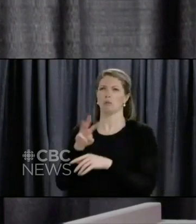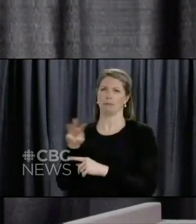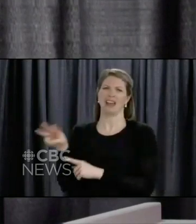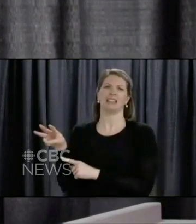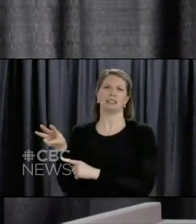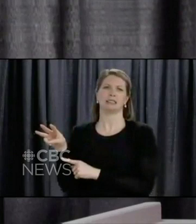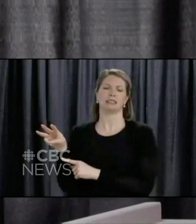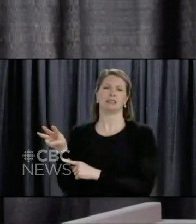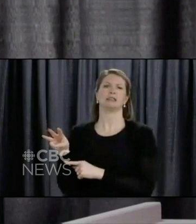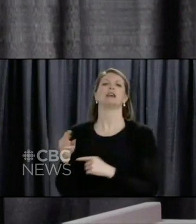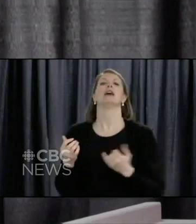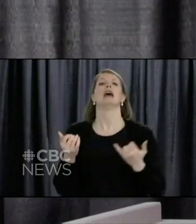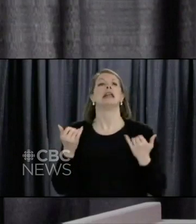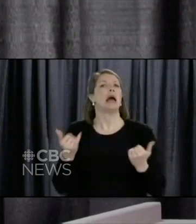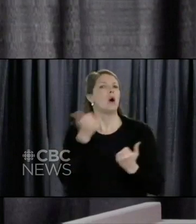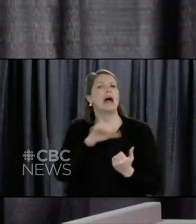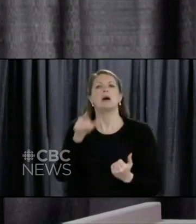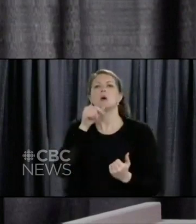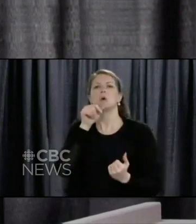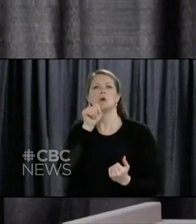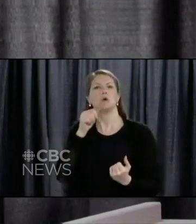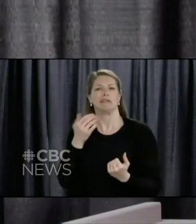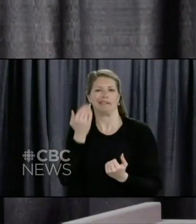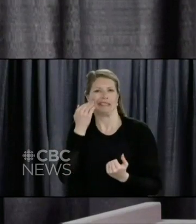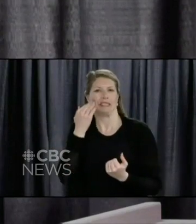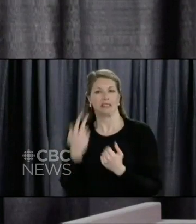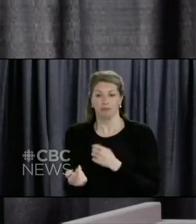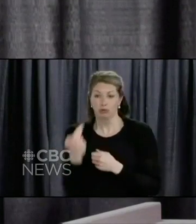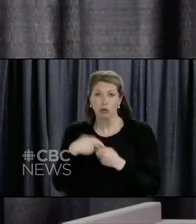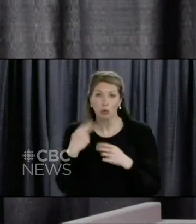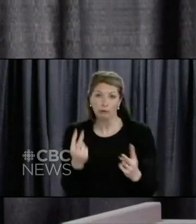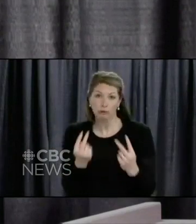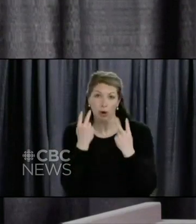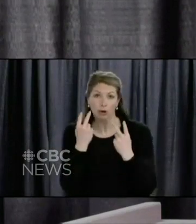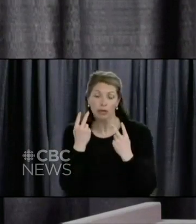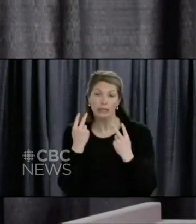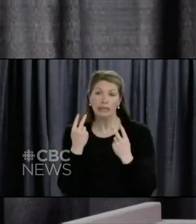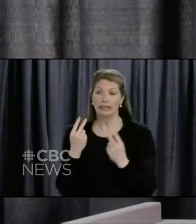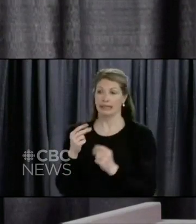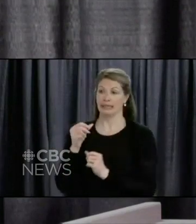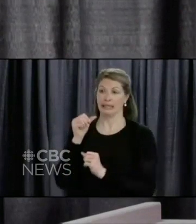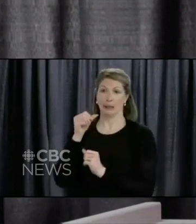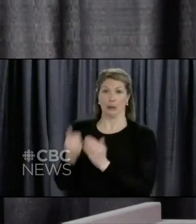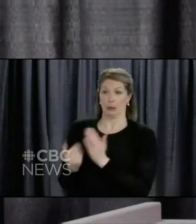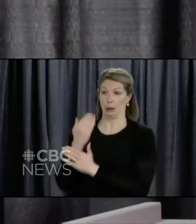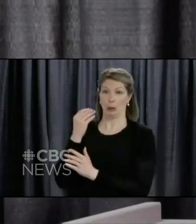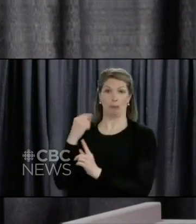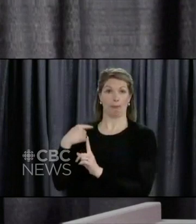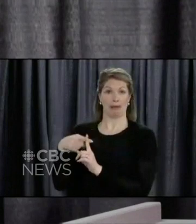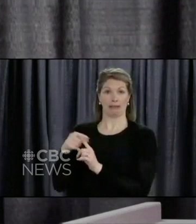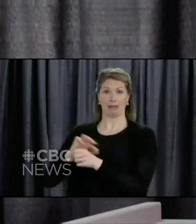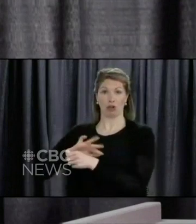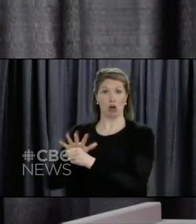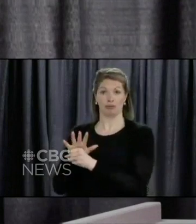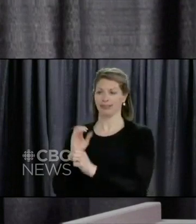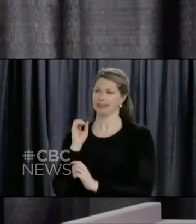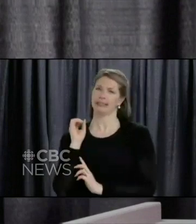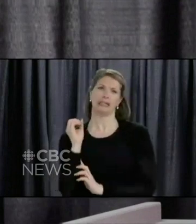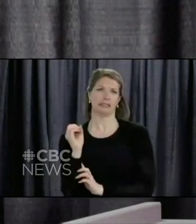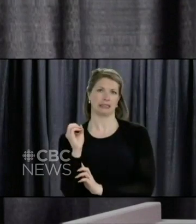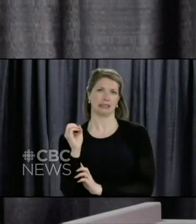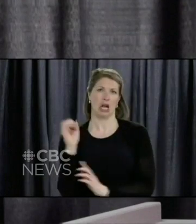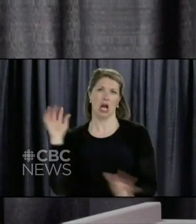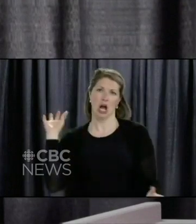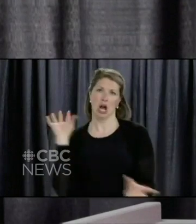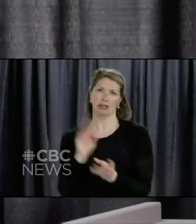As a recap for those who may have just joined, we have no new cases since yesterday's media availability. The total number of cases in the province